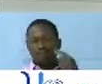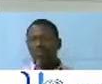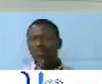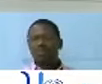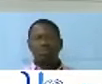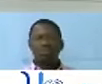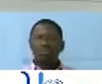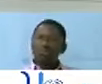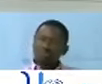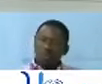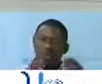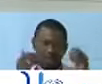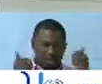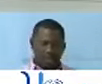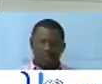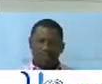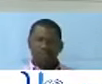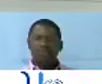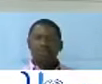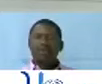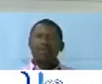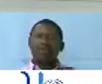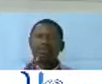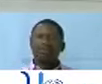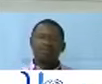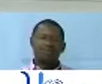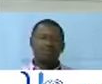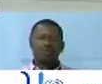and then in the end